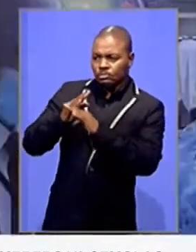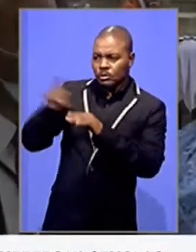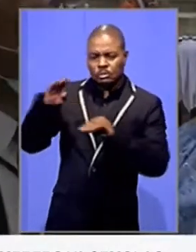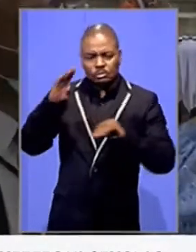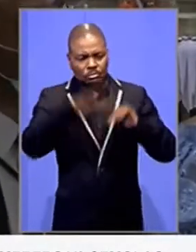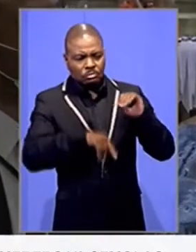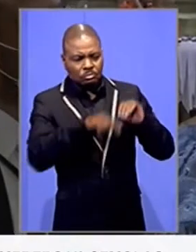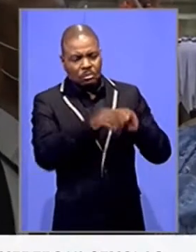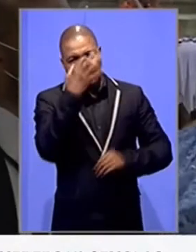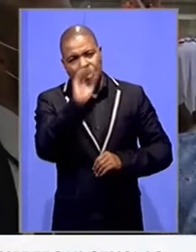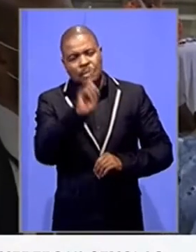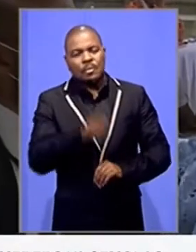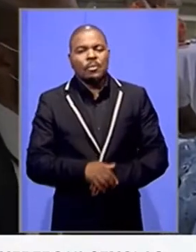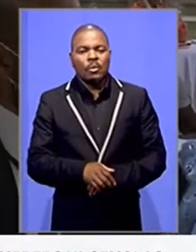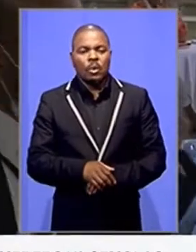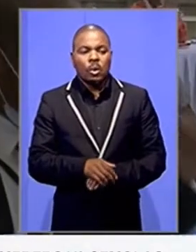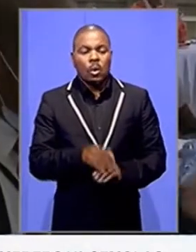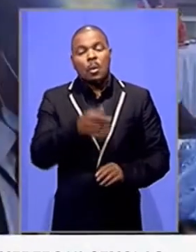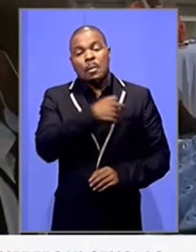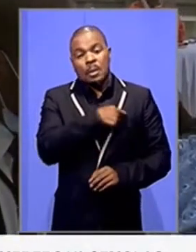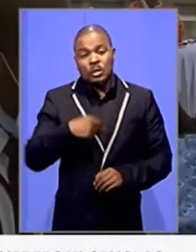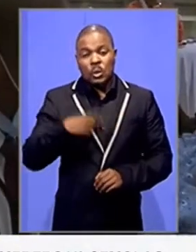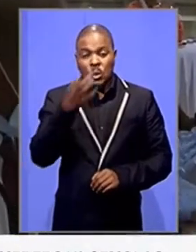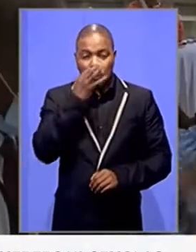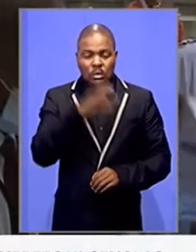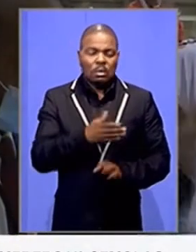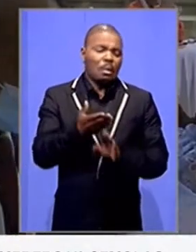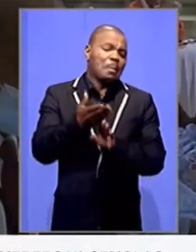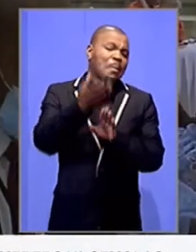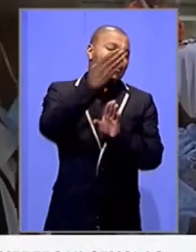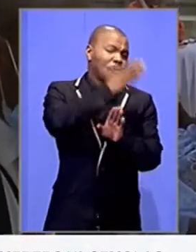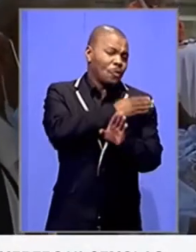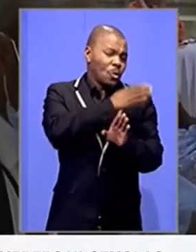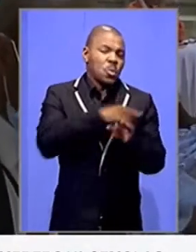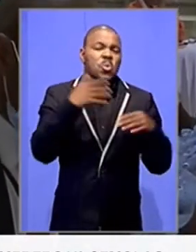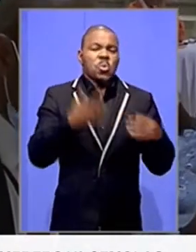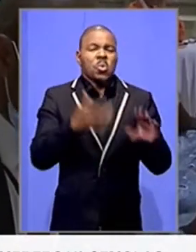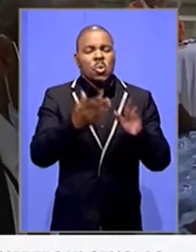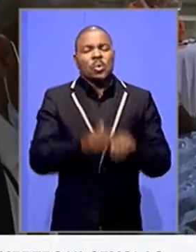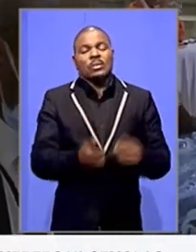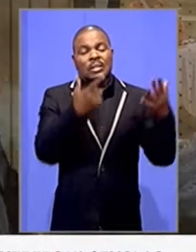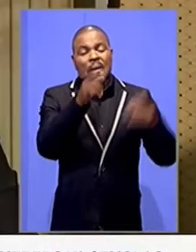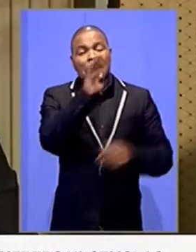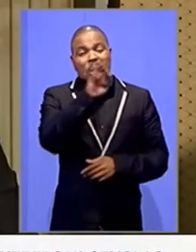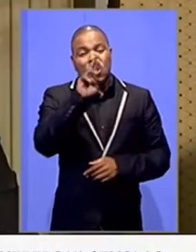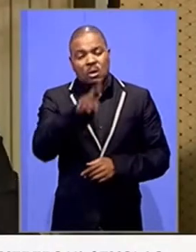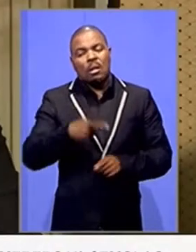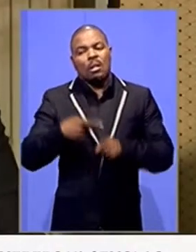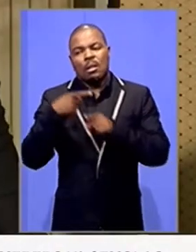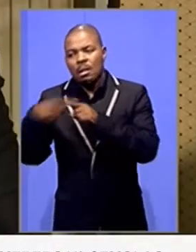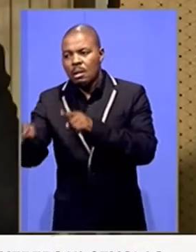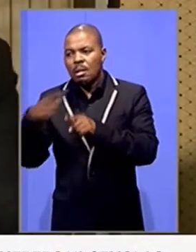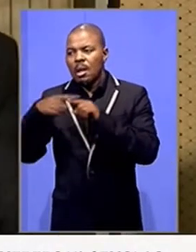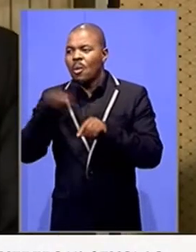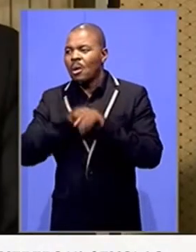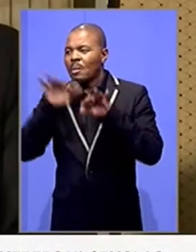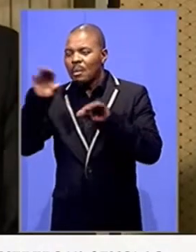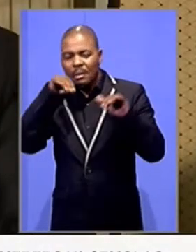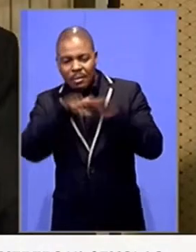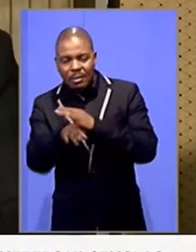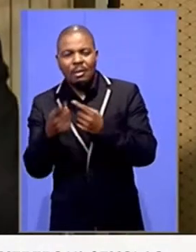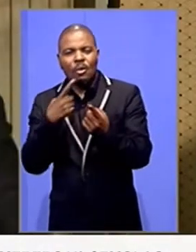gape Mopresidente gore dingwaga kwa morago matlole a molao a tlhotlhogile ka diranta di le dibilione di le 7 ka dikoloto tsa puso tse di fetang